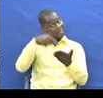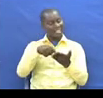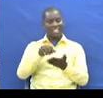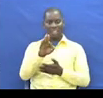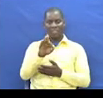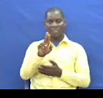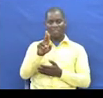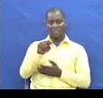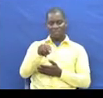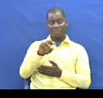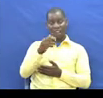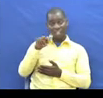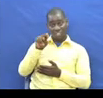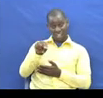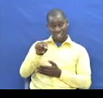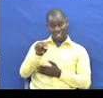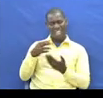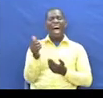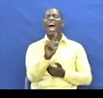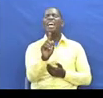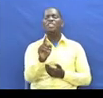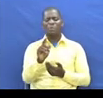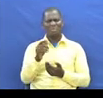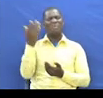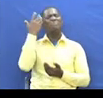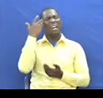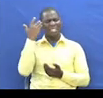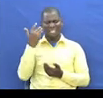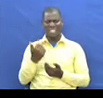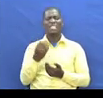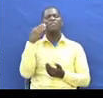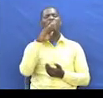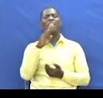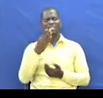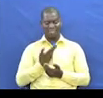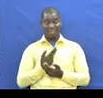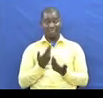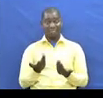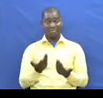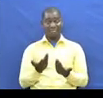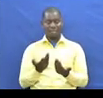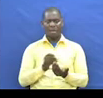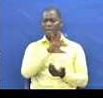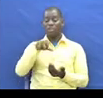function. You can compare with mine, which I can define by using this. And then it doesn't matter that we should not necessarily use the